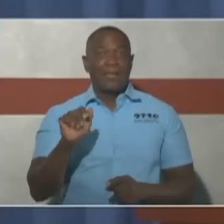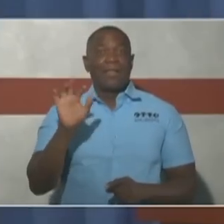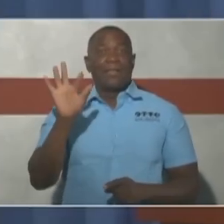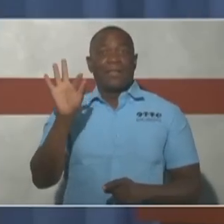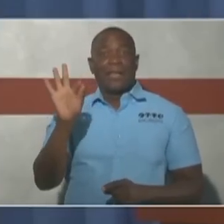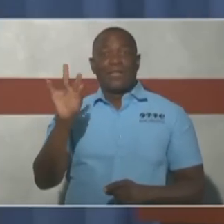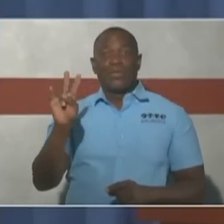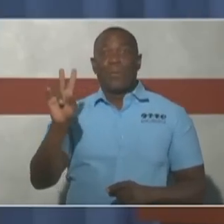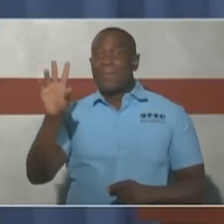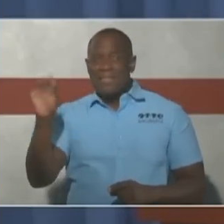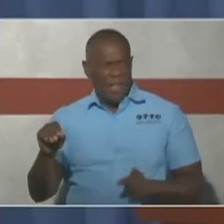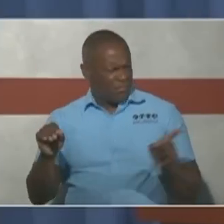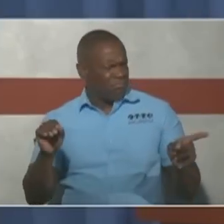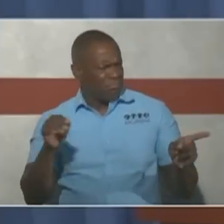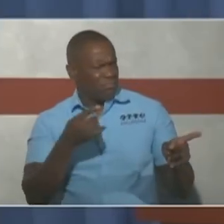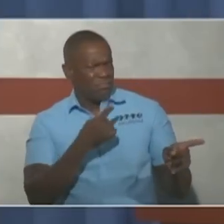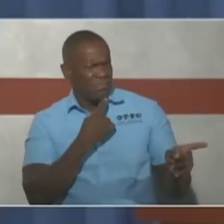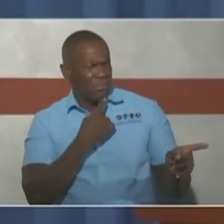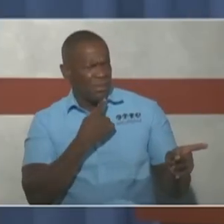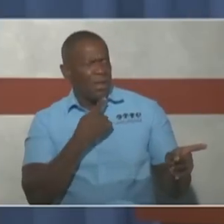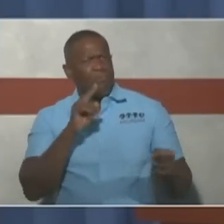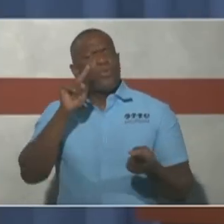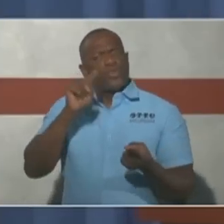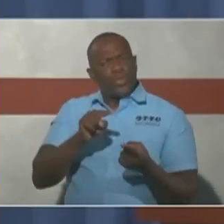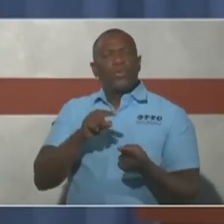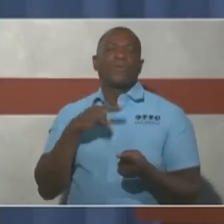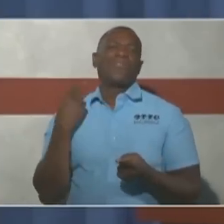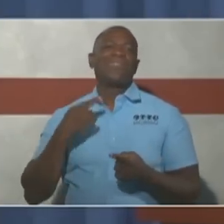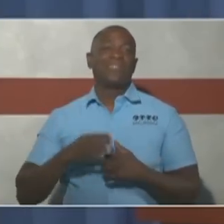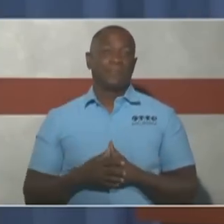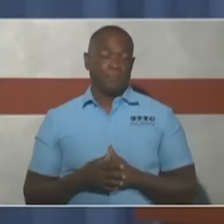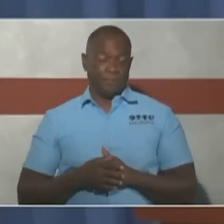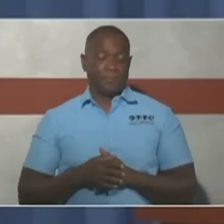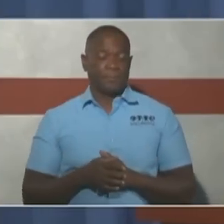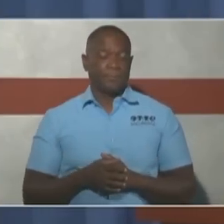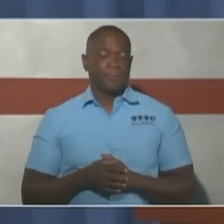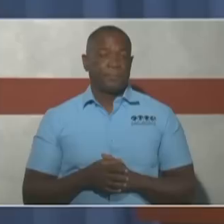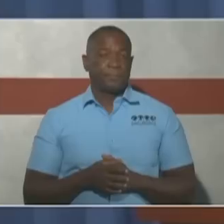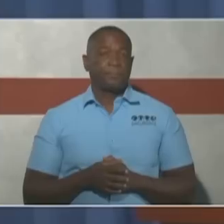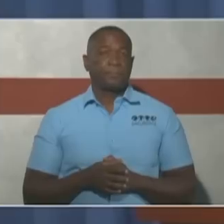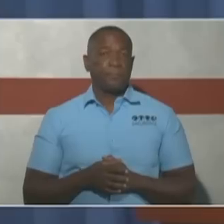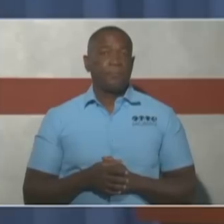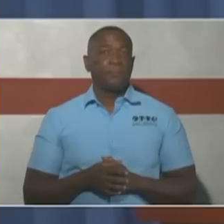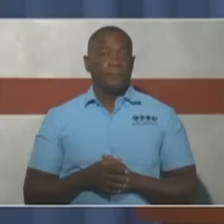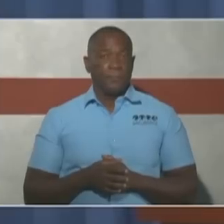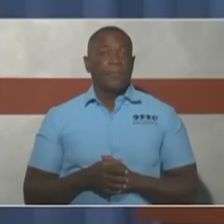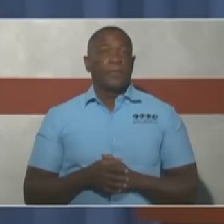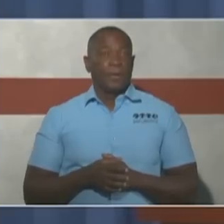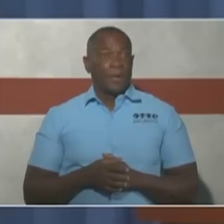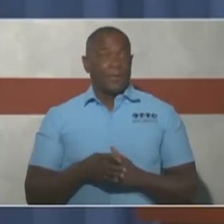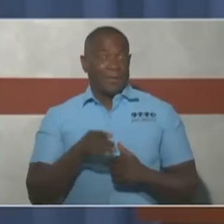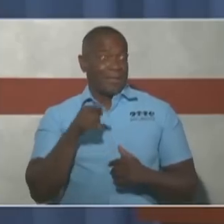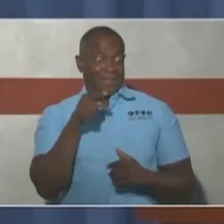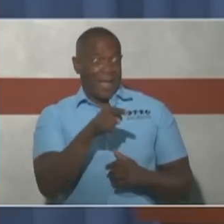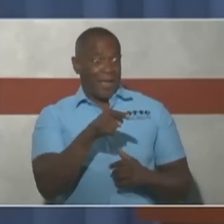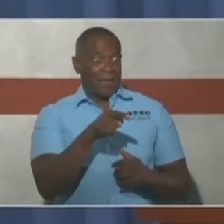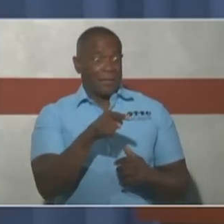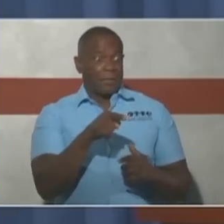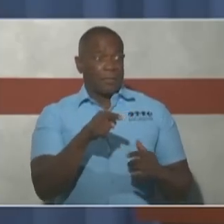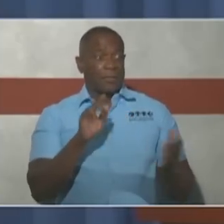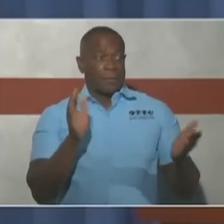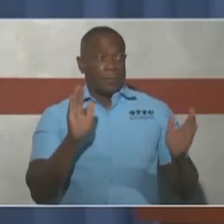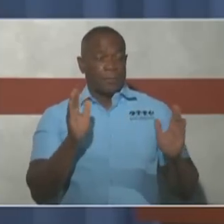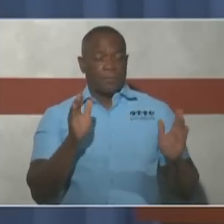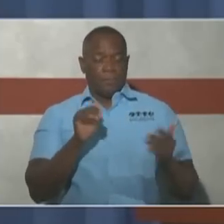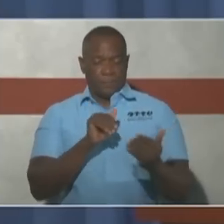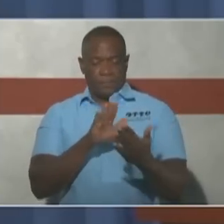And we've seen it from our own data that the vaccines have been, we have 92%, I think he said, risk reduction. And this is